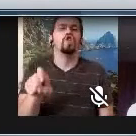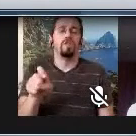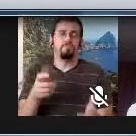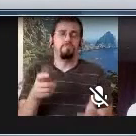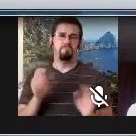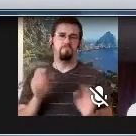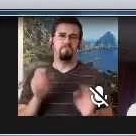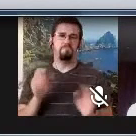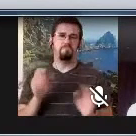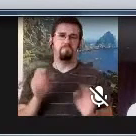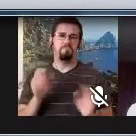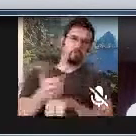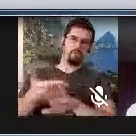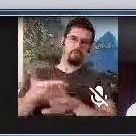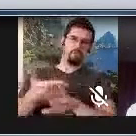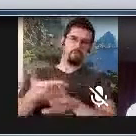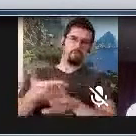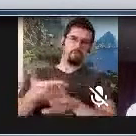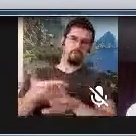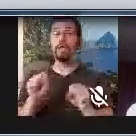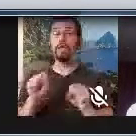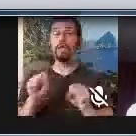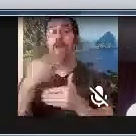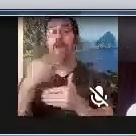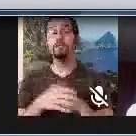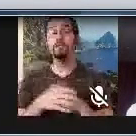You can go to the next slide now.